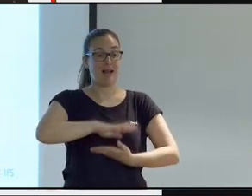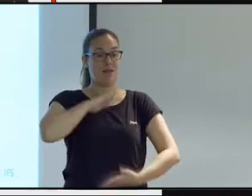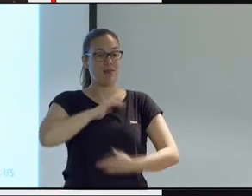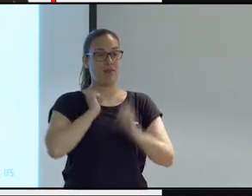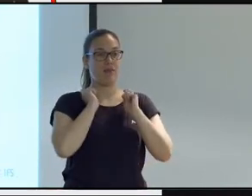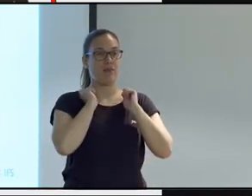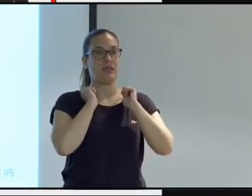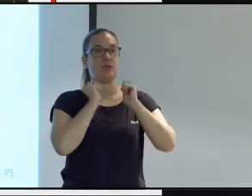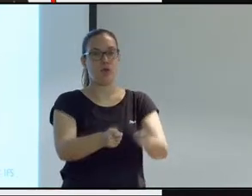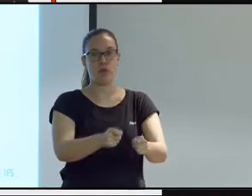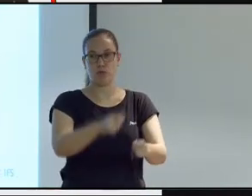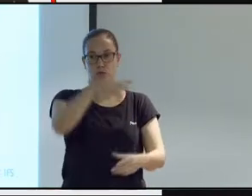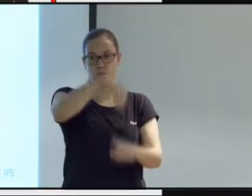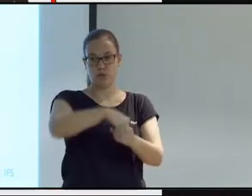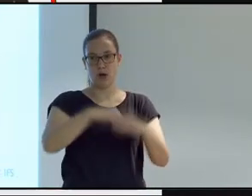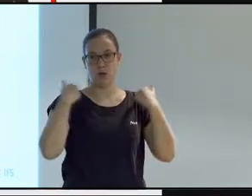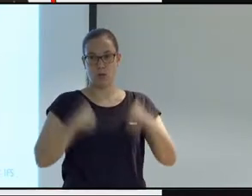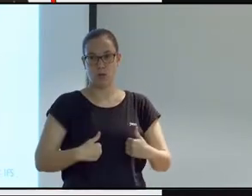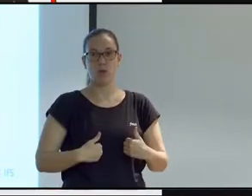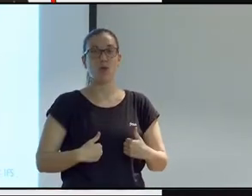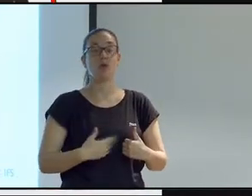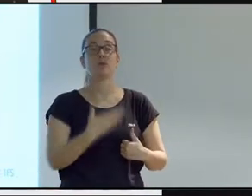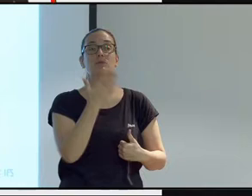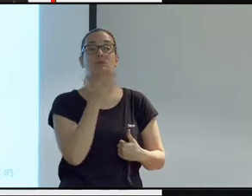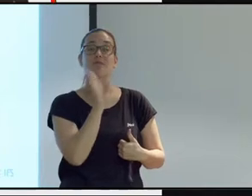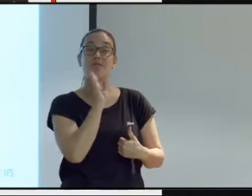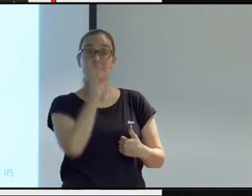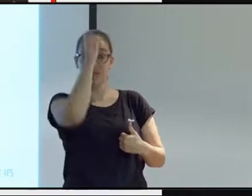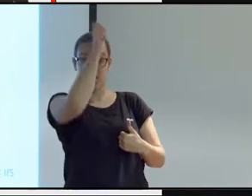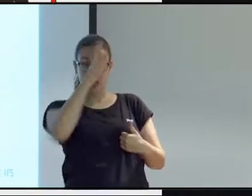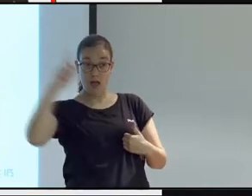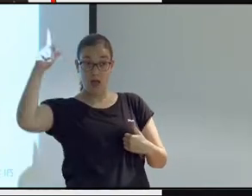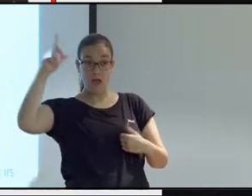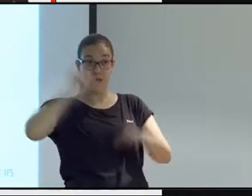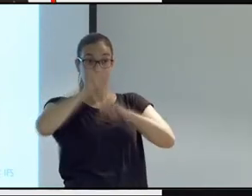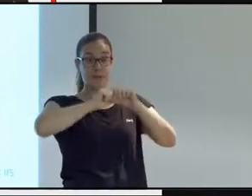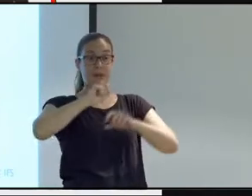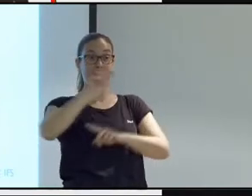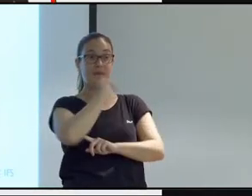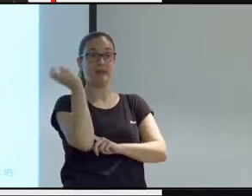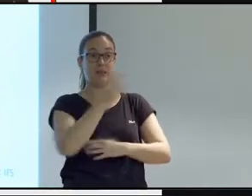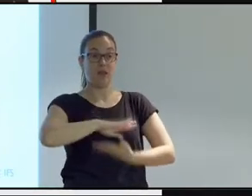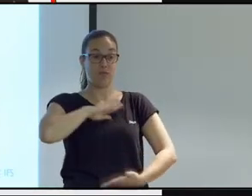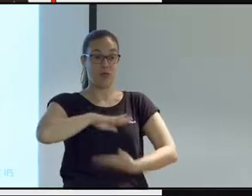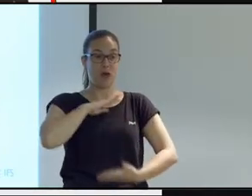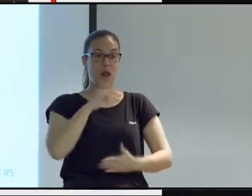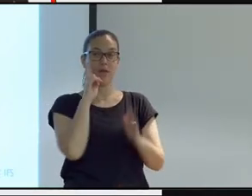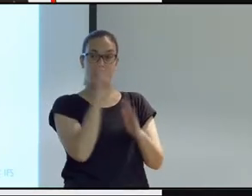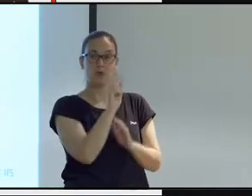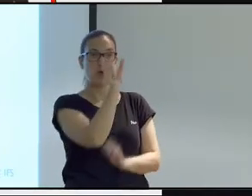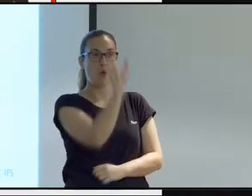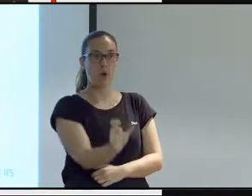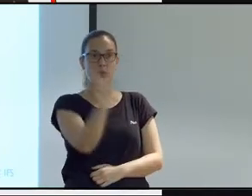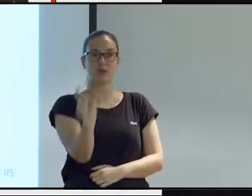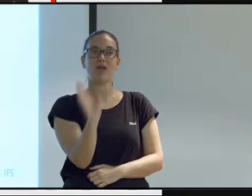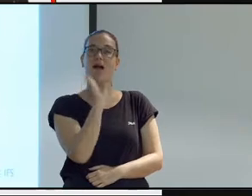a capability here of a body is that if we go back to the idea of functional diversity and we look